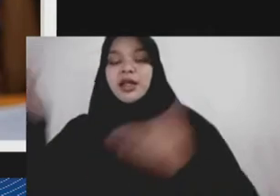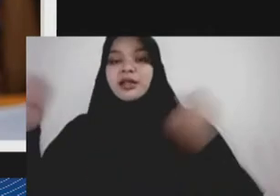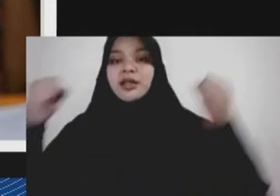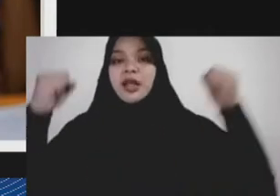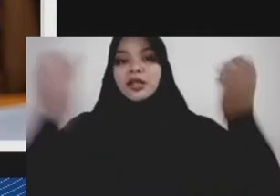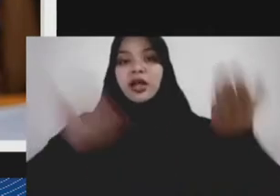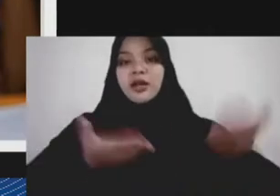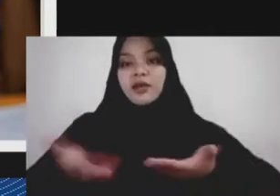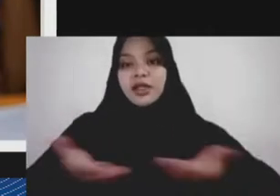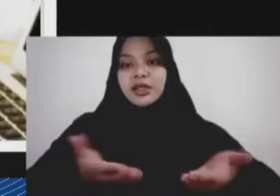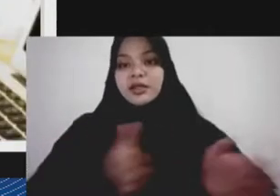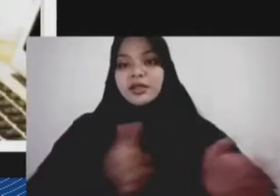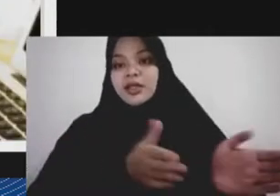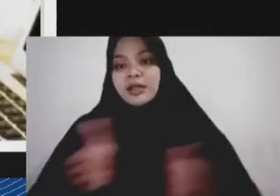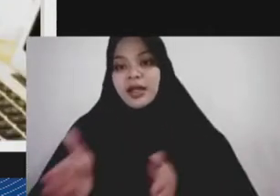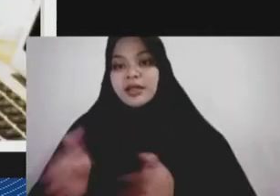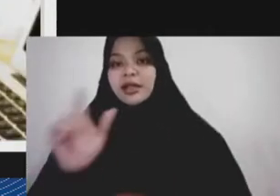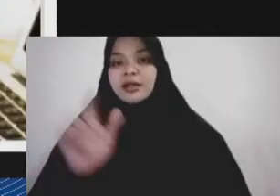please.